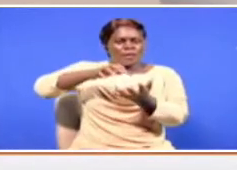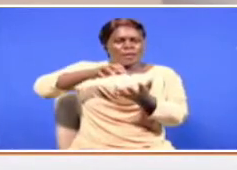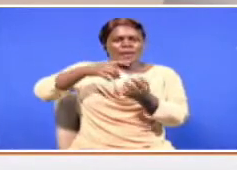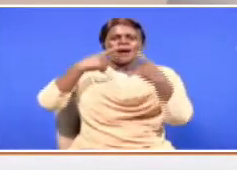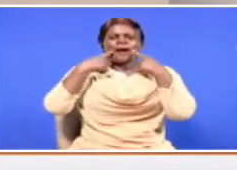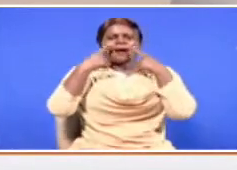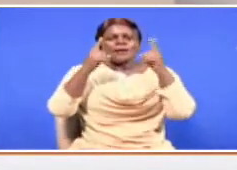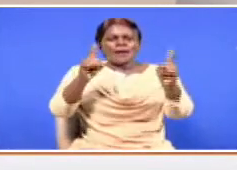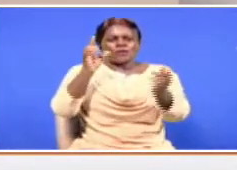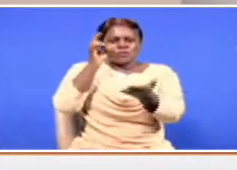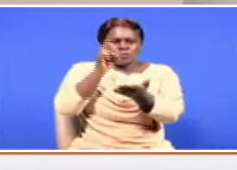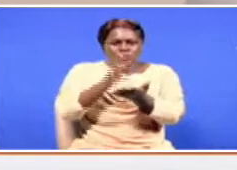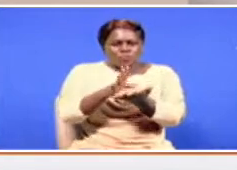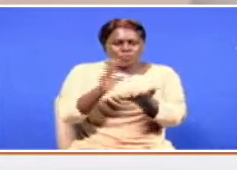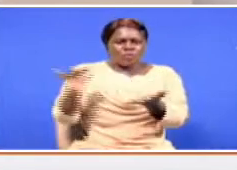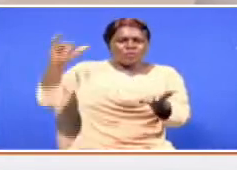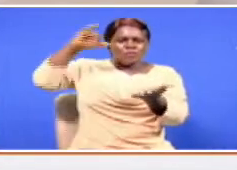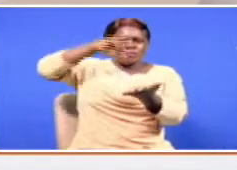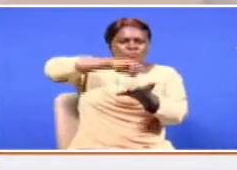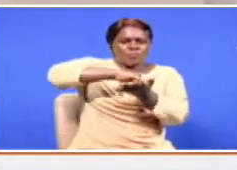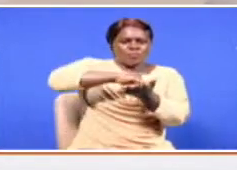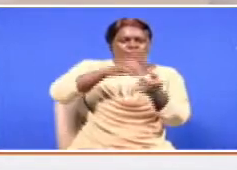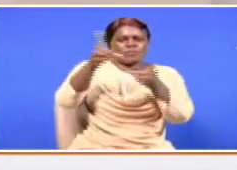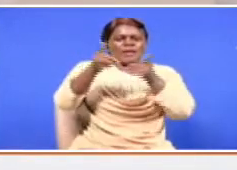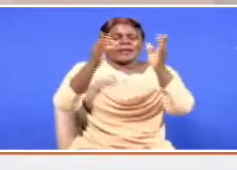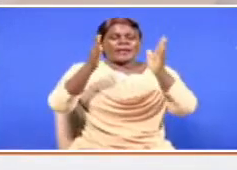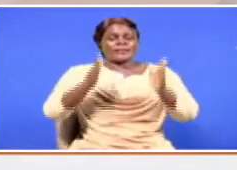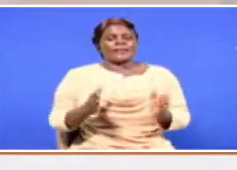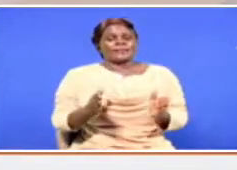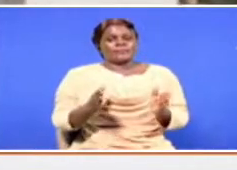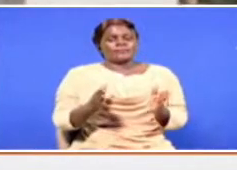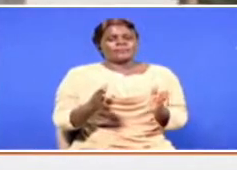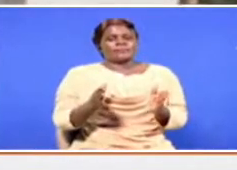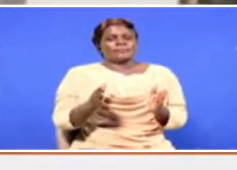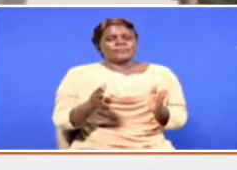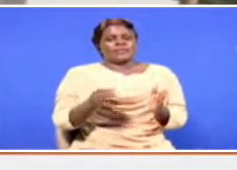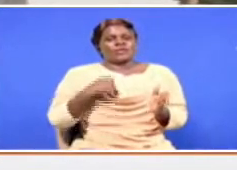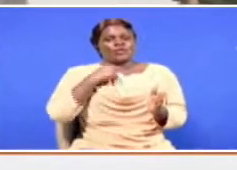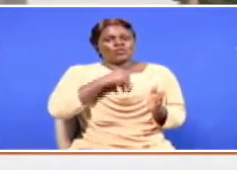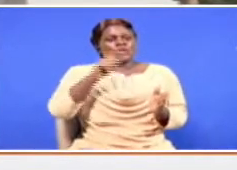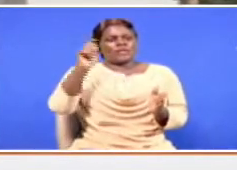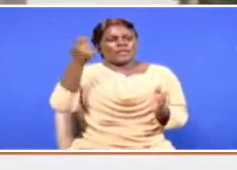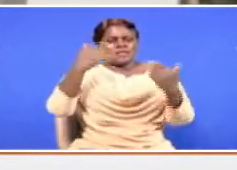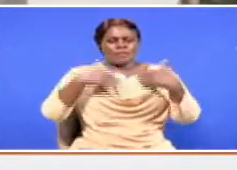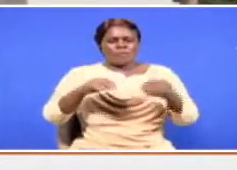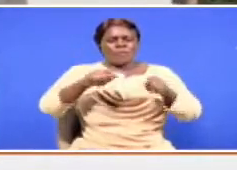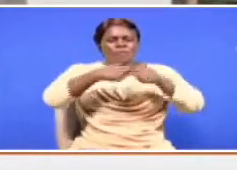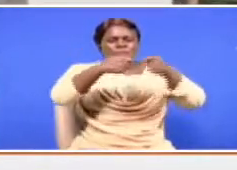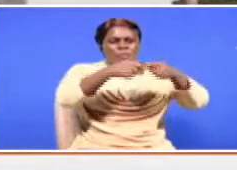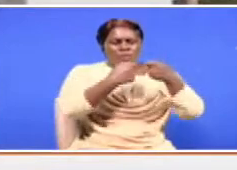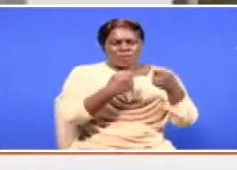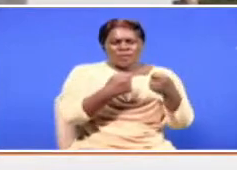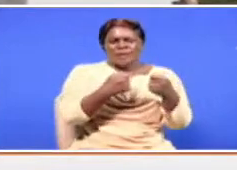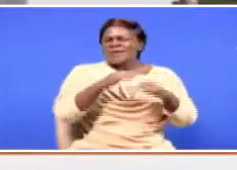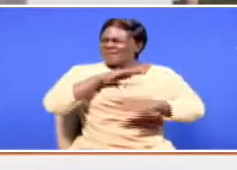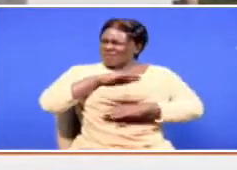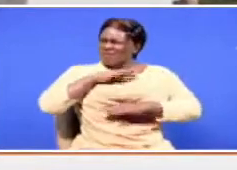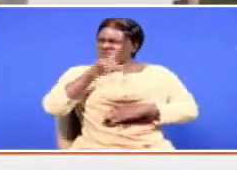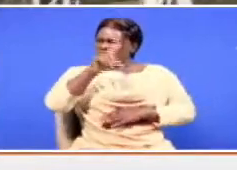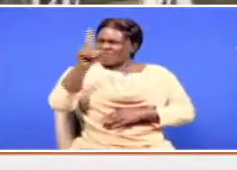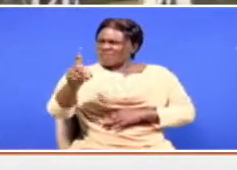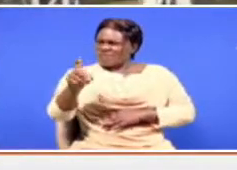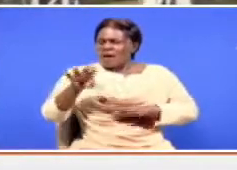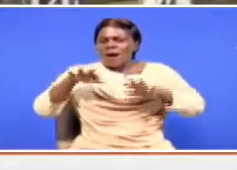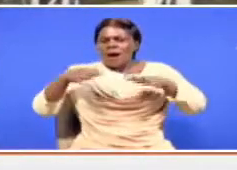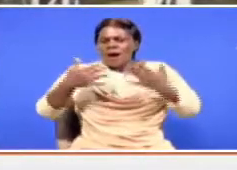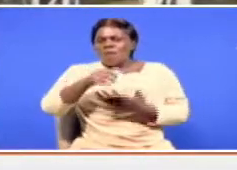announced the firing of Kenya Airports Authority Managing Director Alex Gitari and apologized to Kenyans for the mess, is it enough?